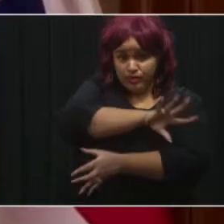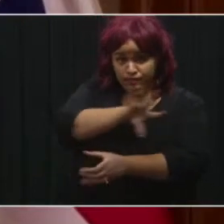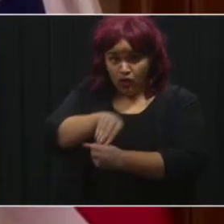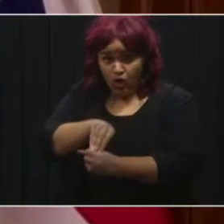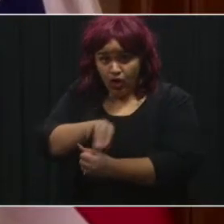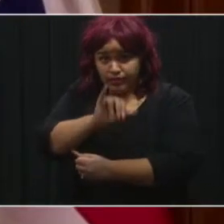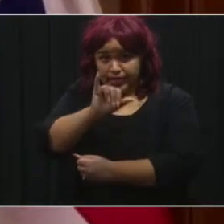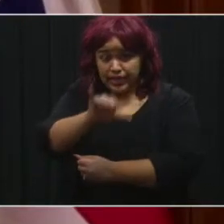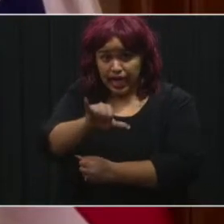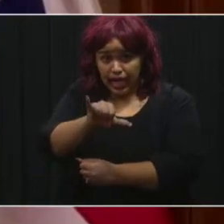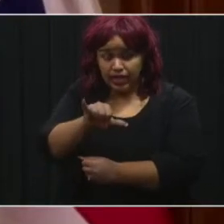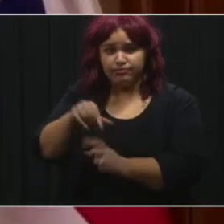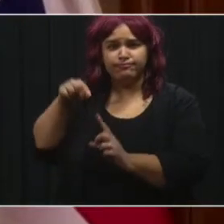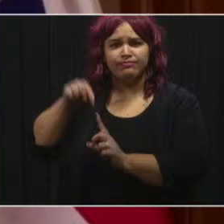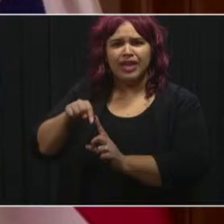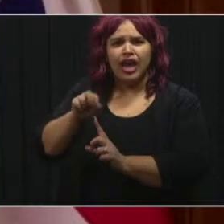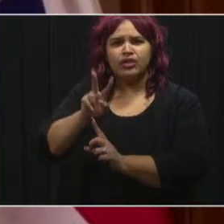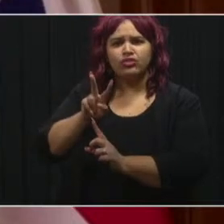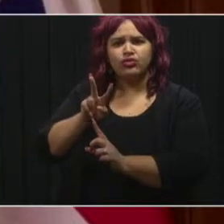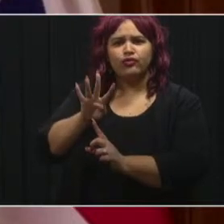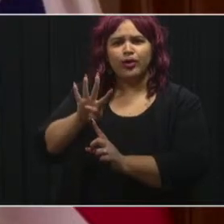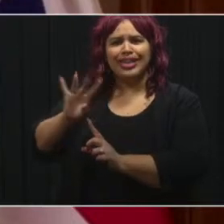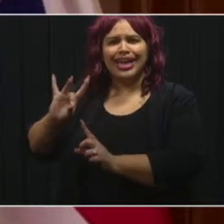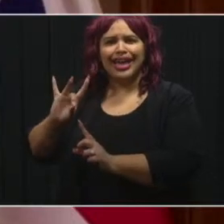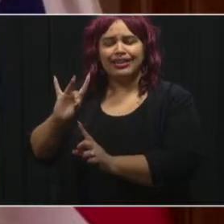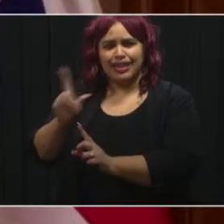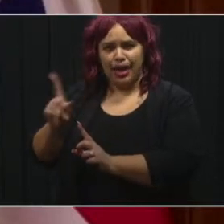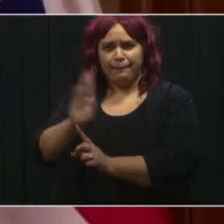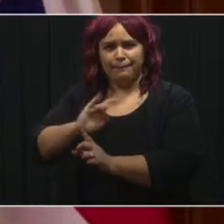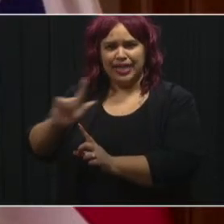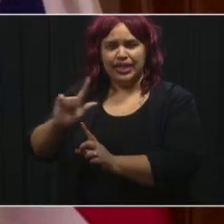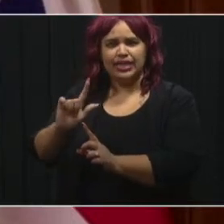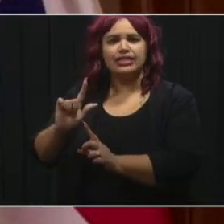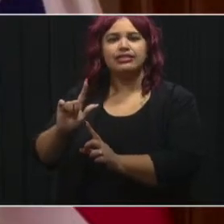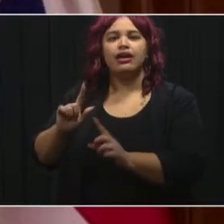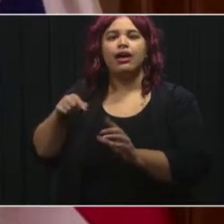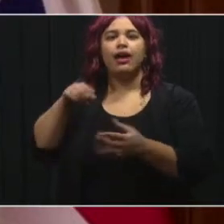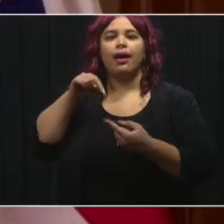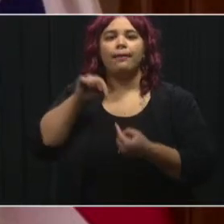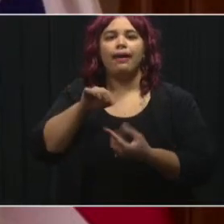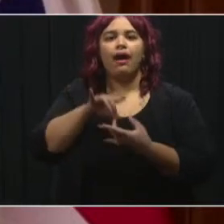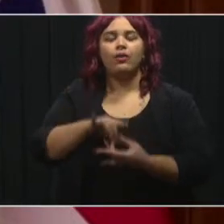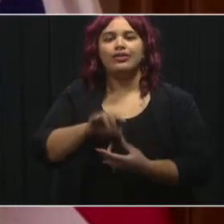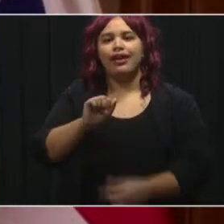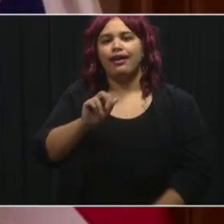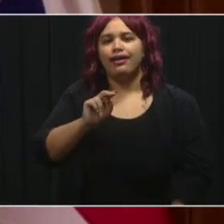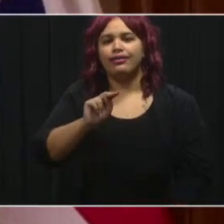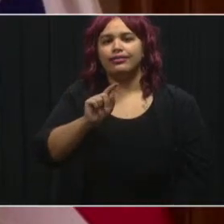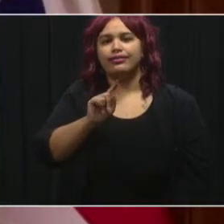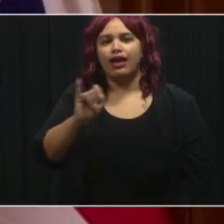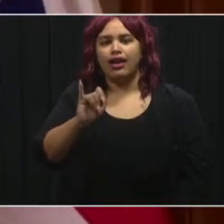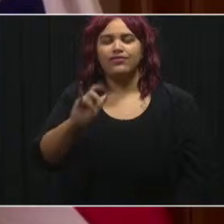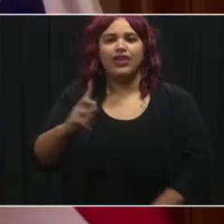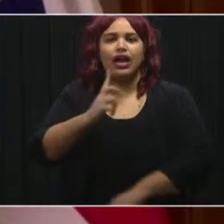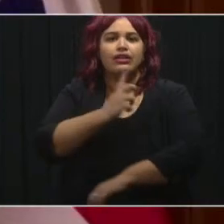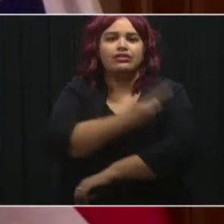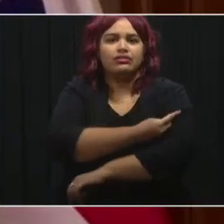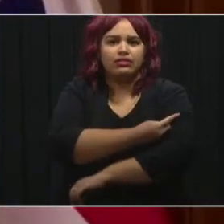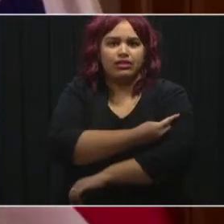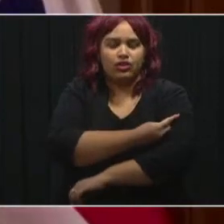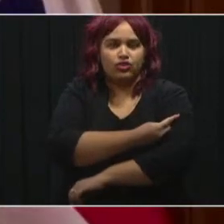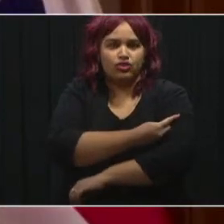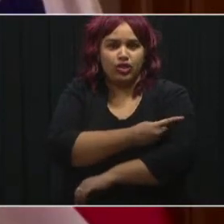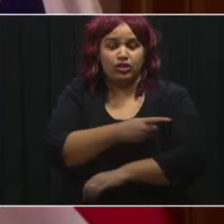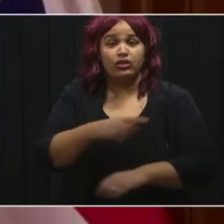the anti-vaccination mandatory bill. What role are you playing in that to either try and get that